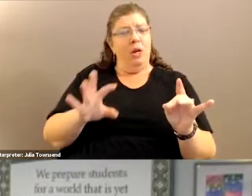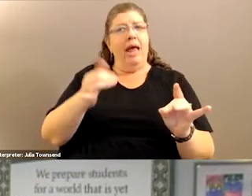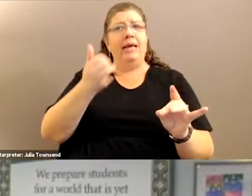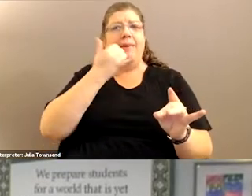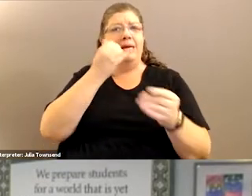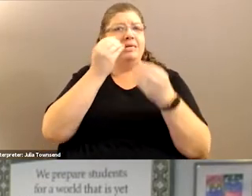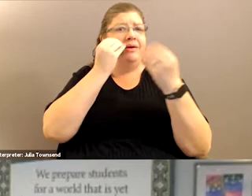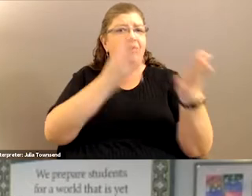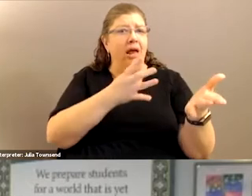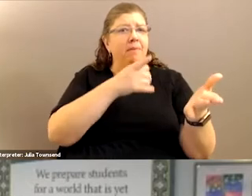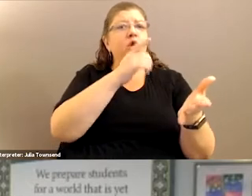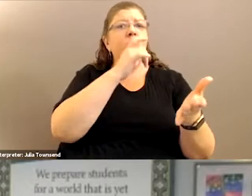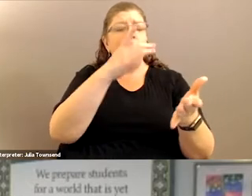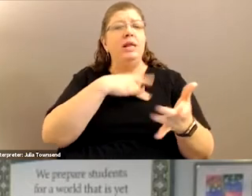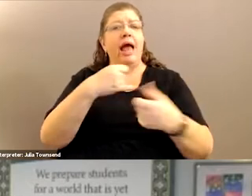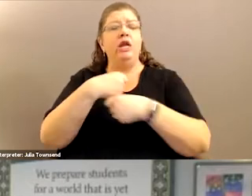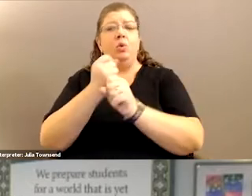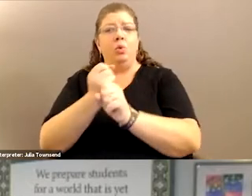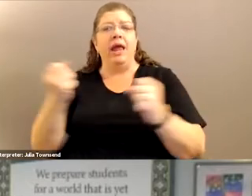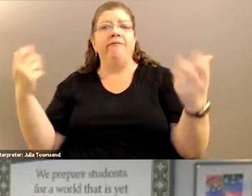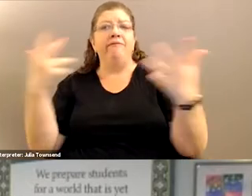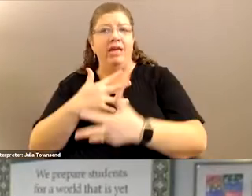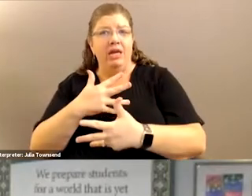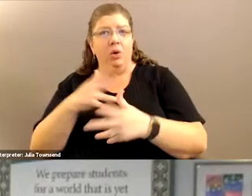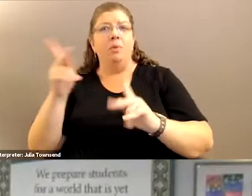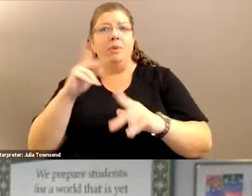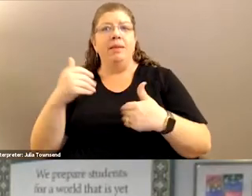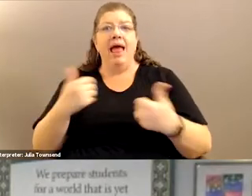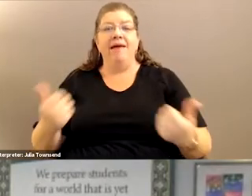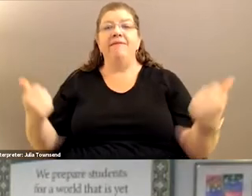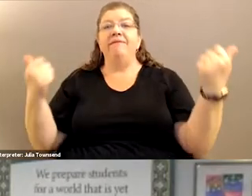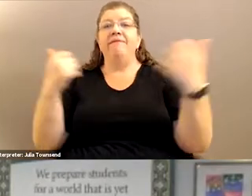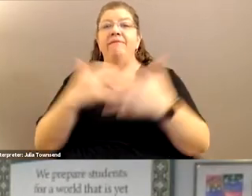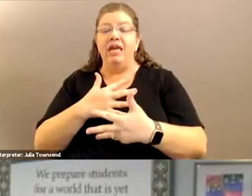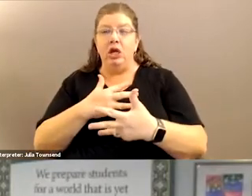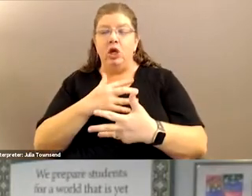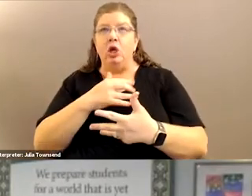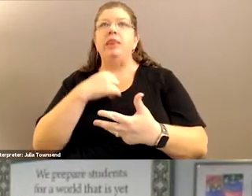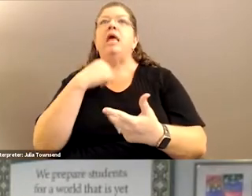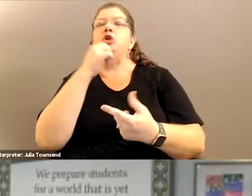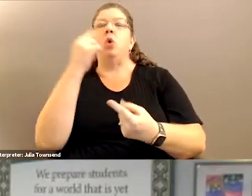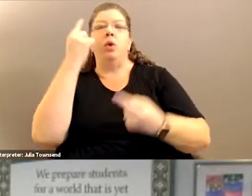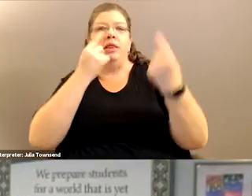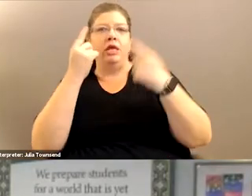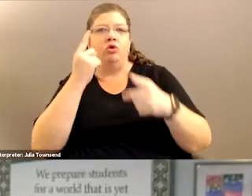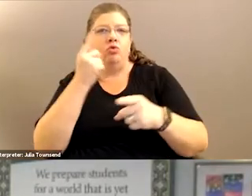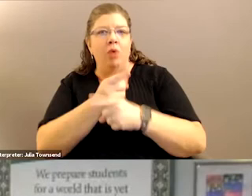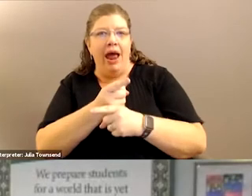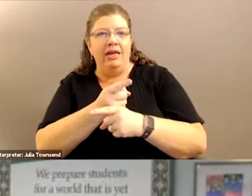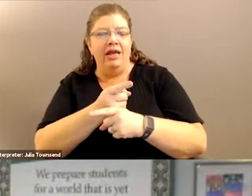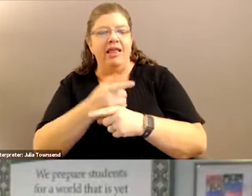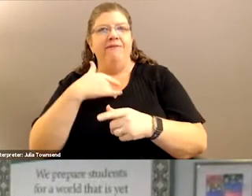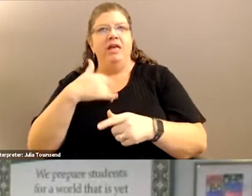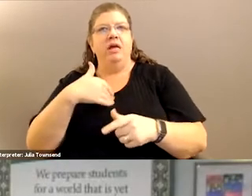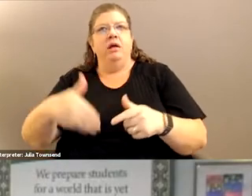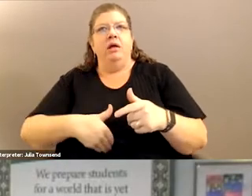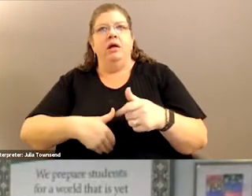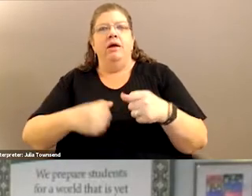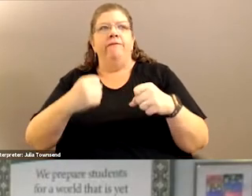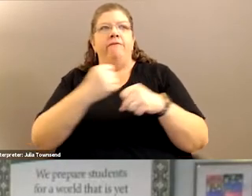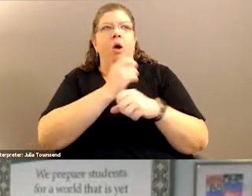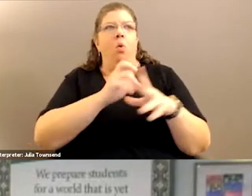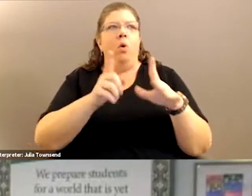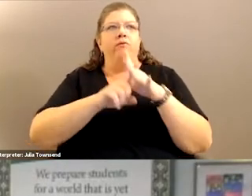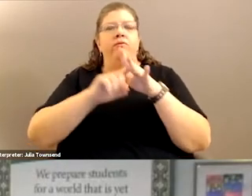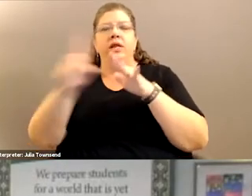instigate fear then when people have fear they don't think right they are in flight and fight so they don't think so